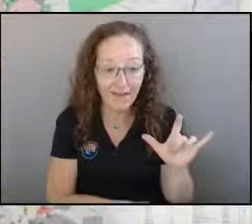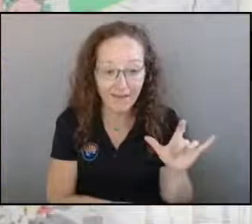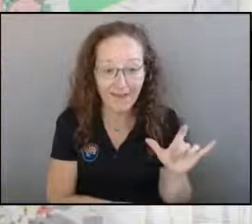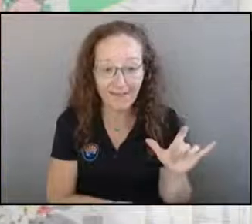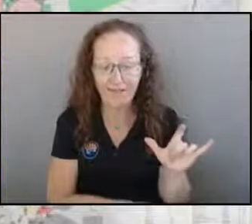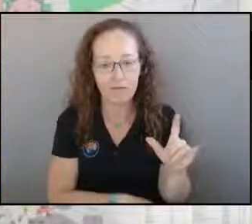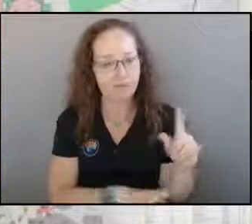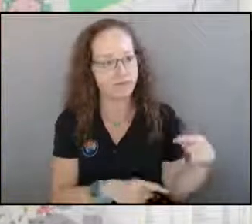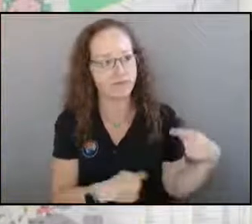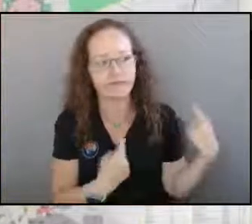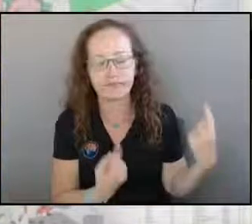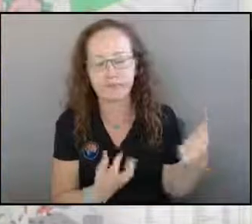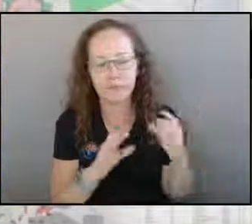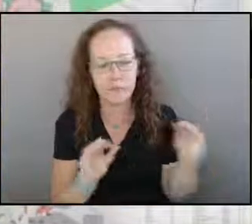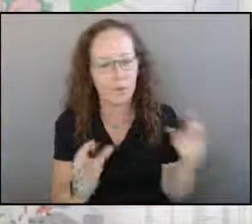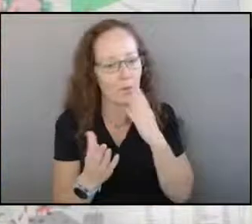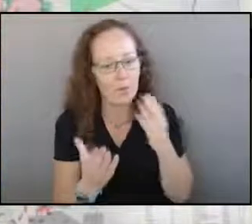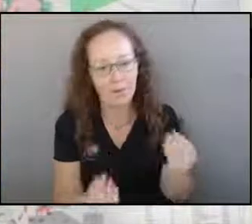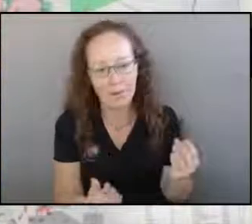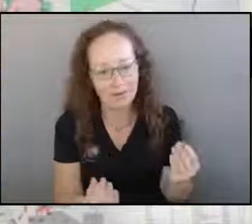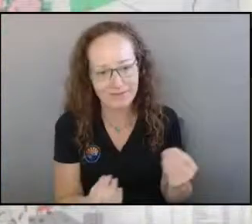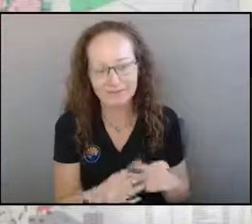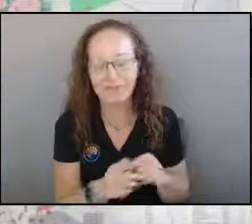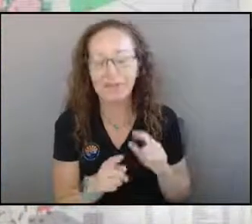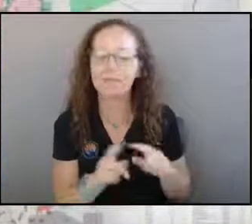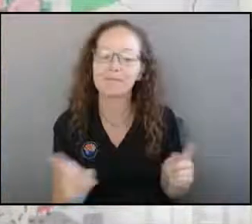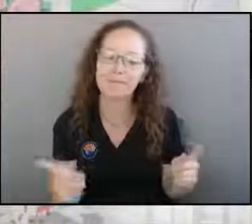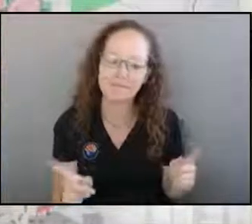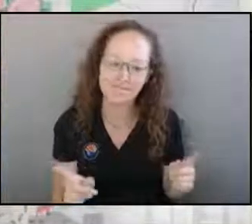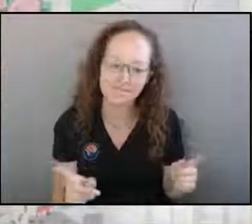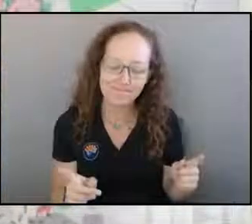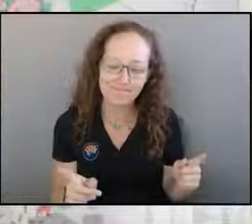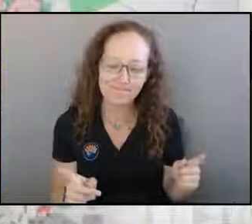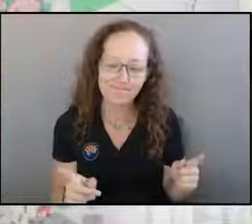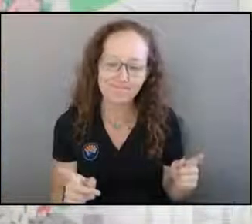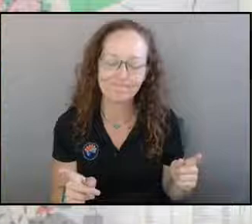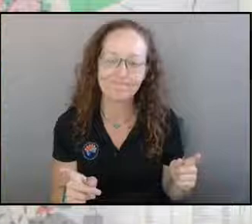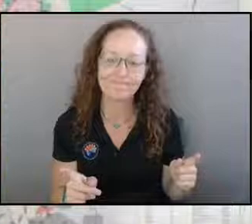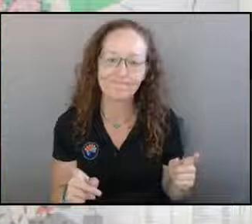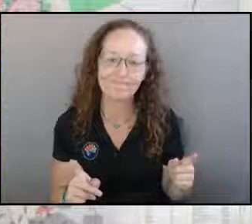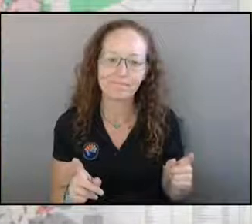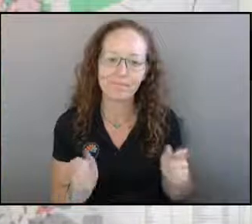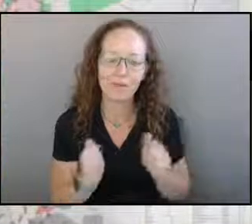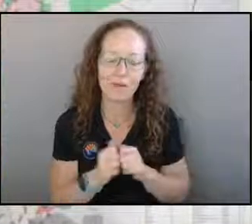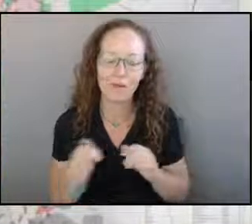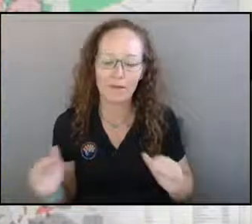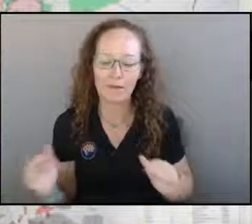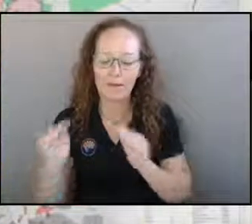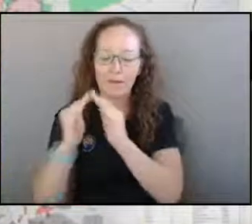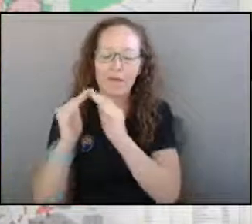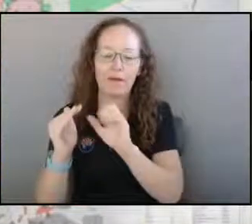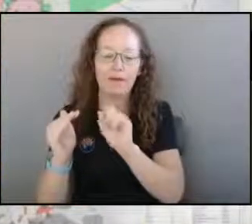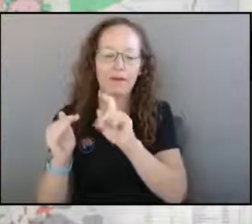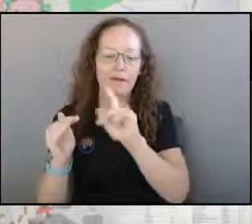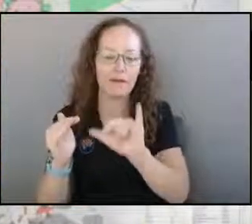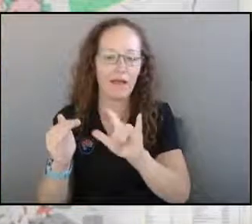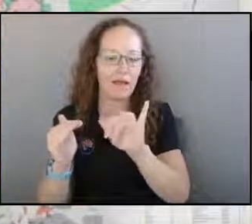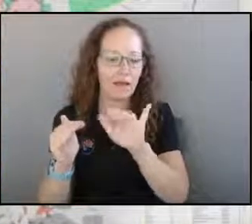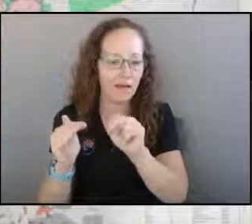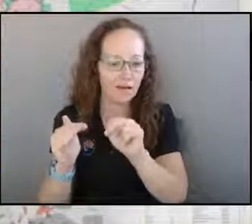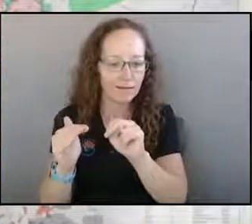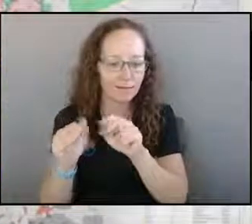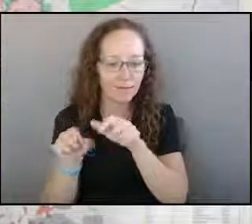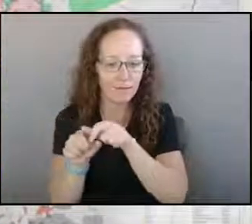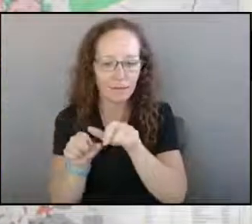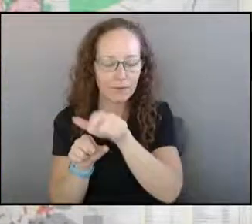time. But I know especially on that Skyline Ridge, they didn't see as much as what we probably saw down here in Las